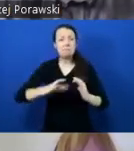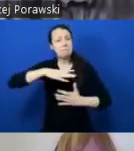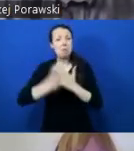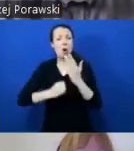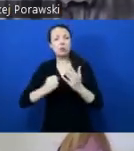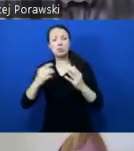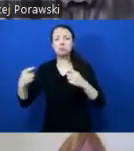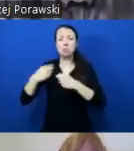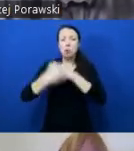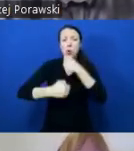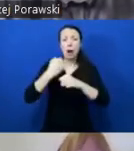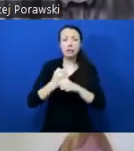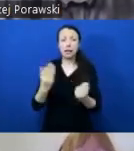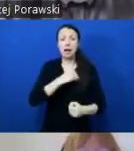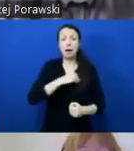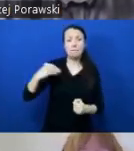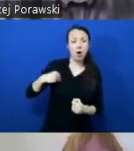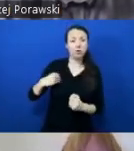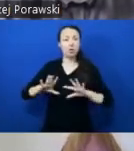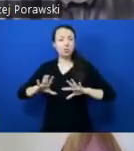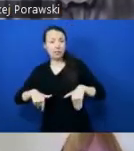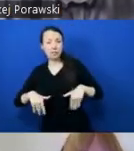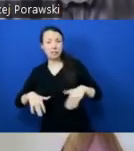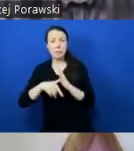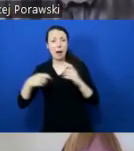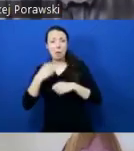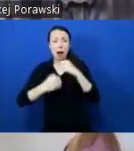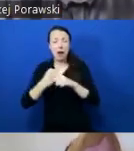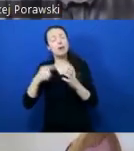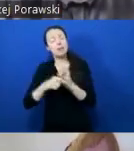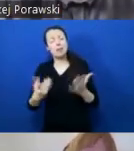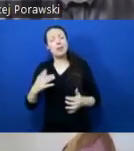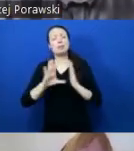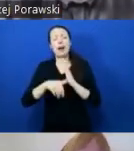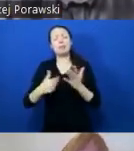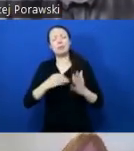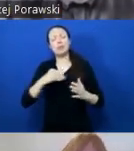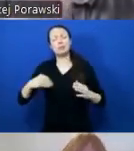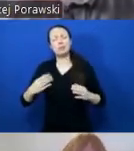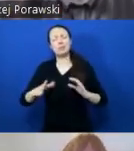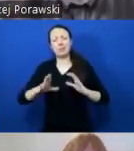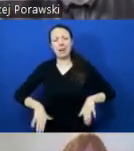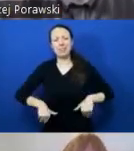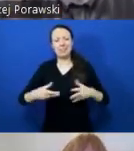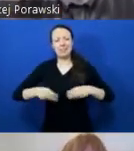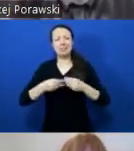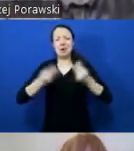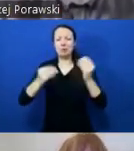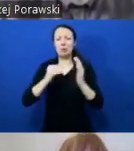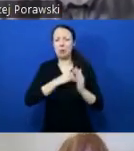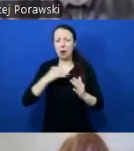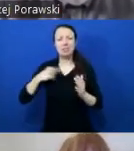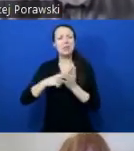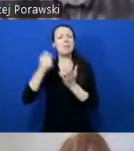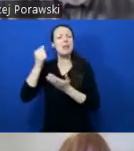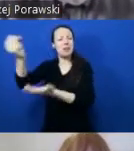in the predefined component project in the program of support of Polish cities in effective use of the Polish-Swiss